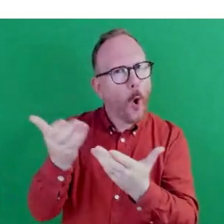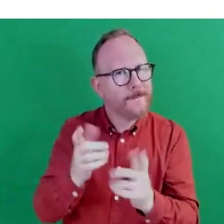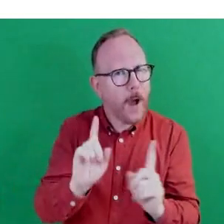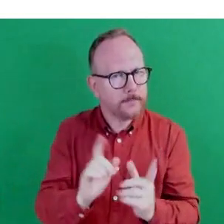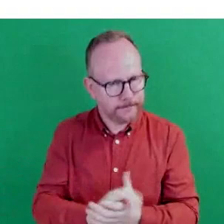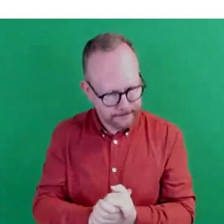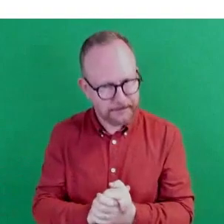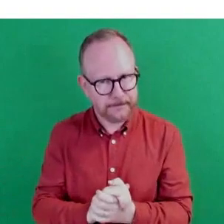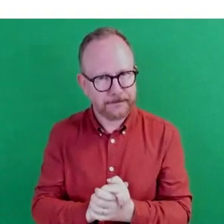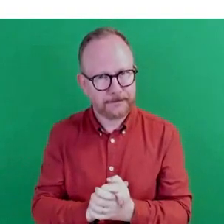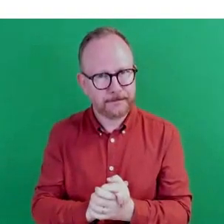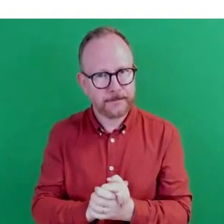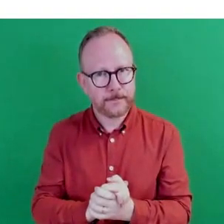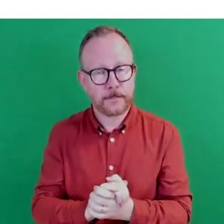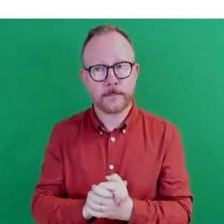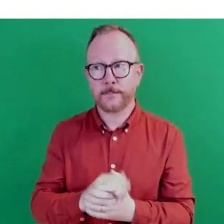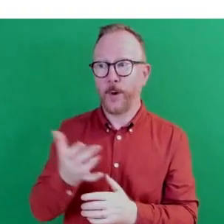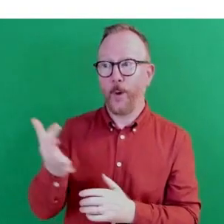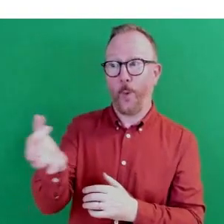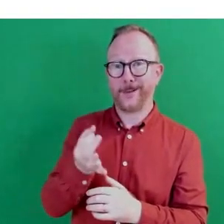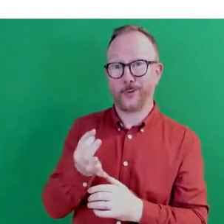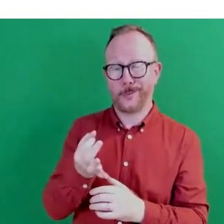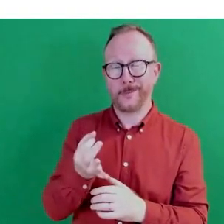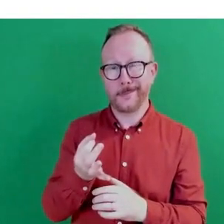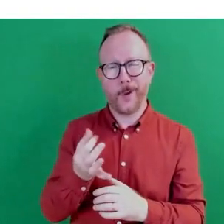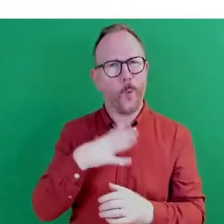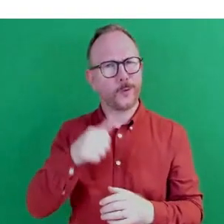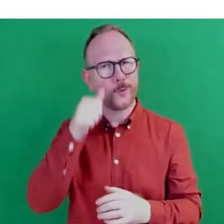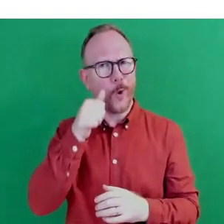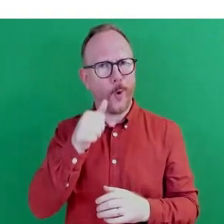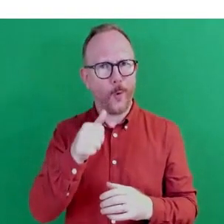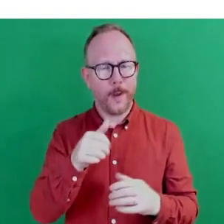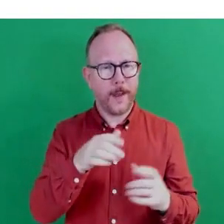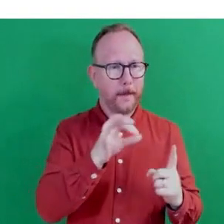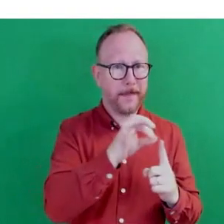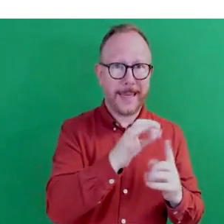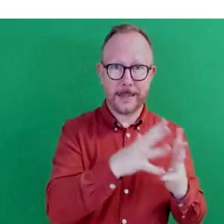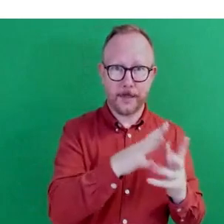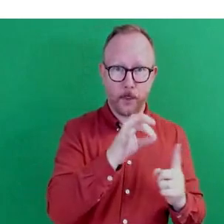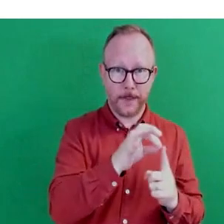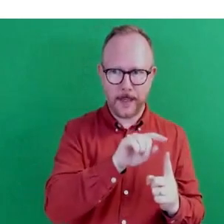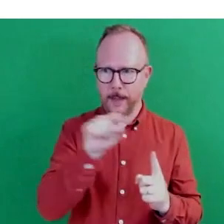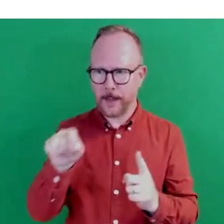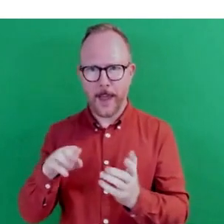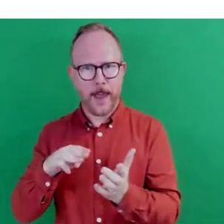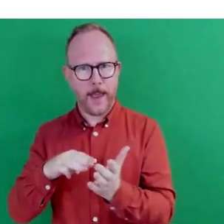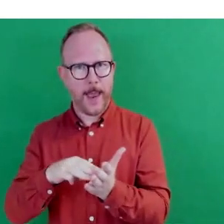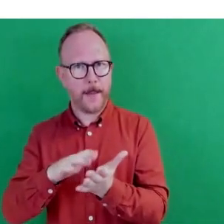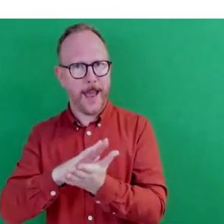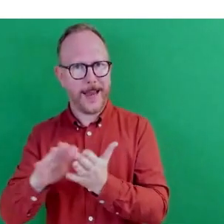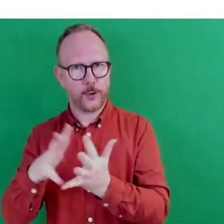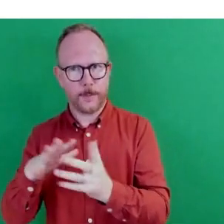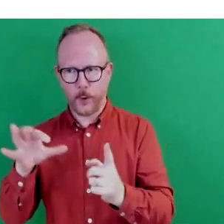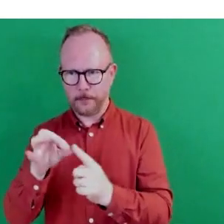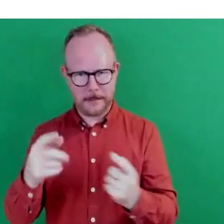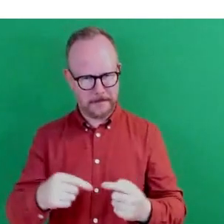is, how does an MHWP role differ from that of a PWP? Now, what we can do, of course, is we can ask Lauren about that in a little